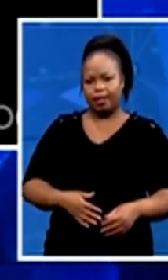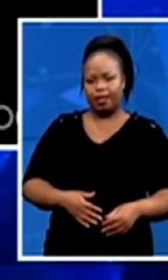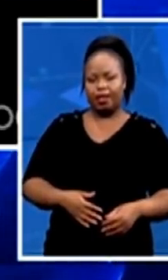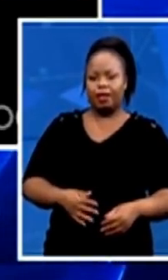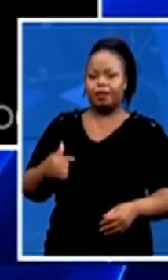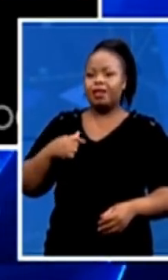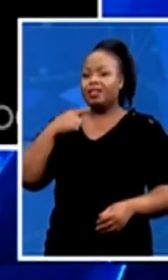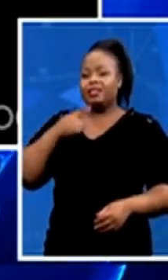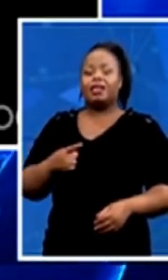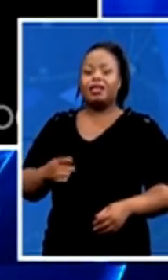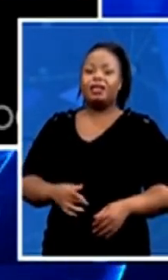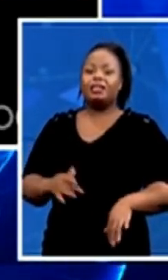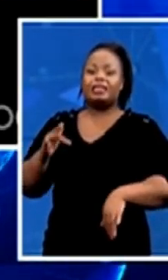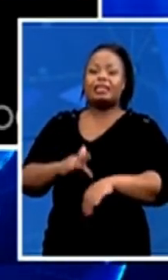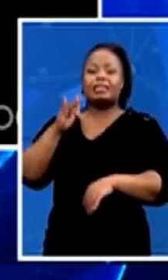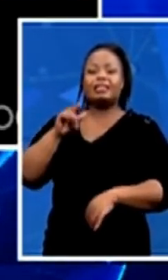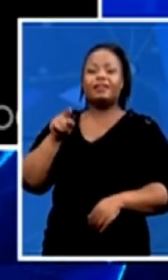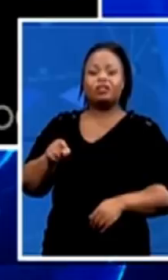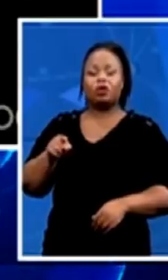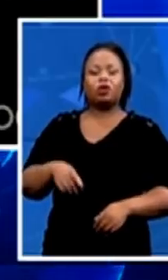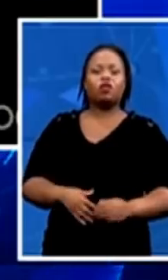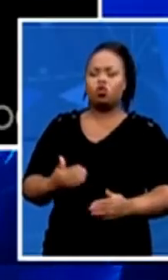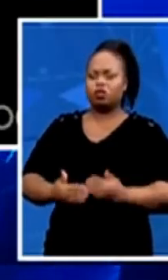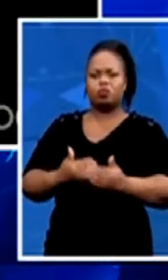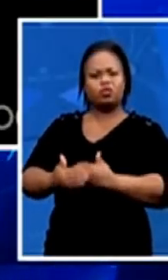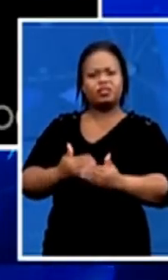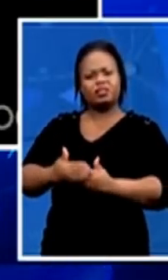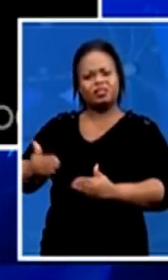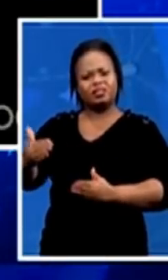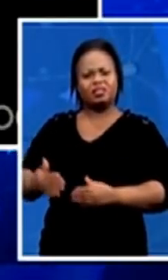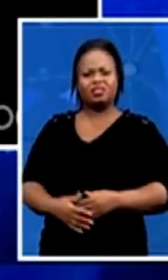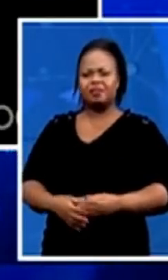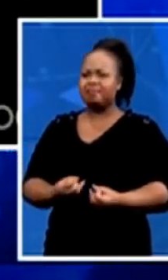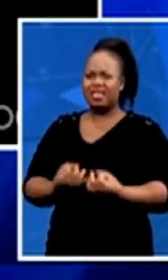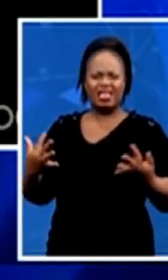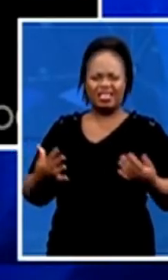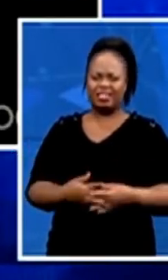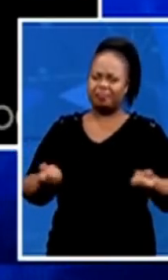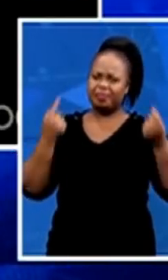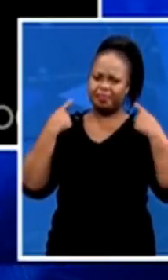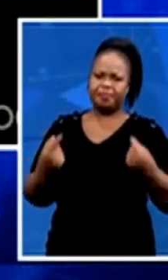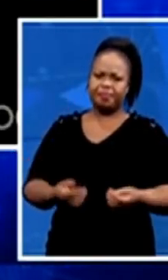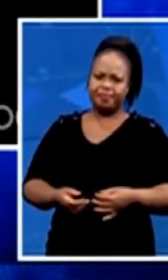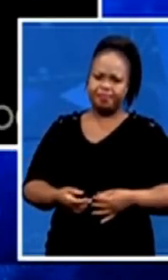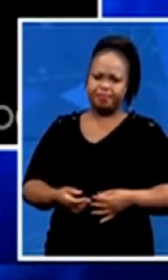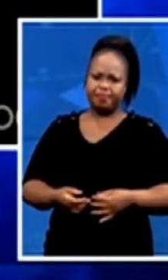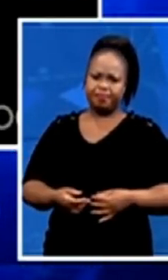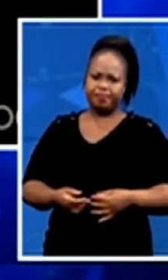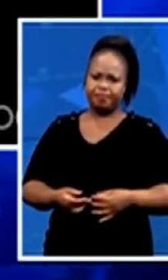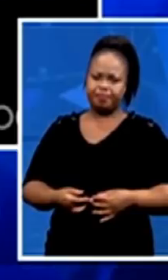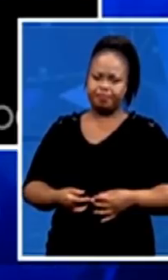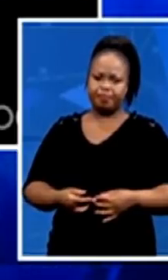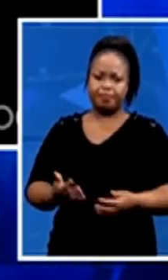these proceedings is often misunderstood. Maybe that's why I'm using that word. The word